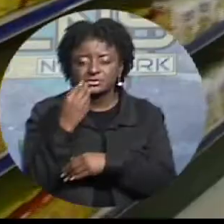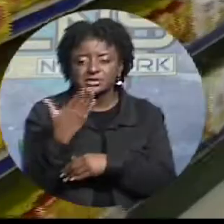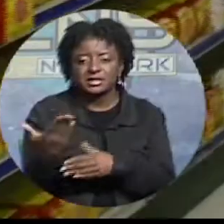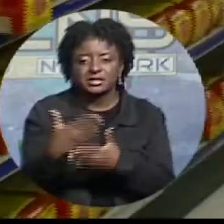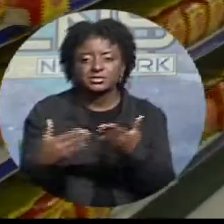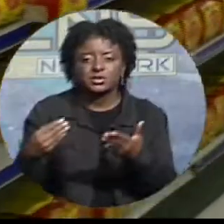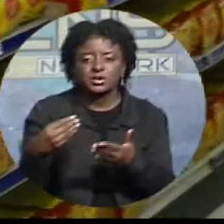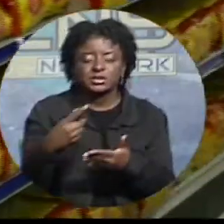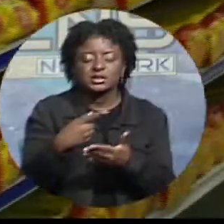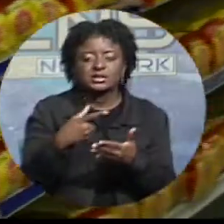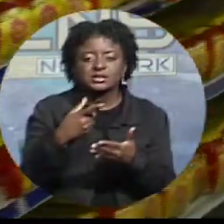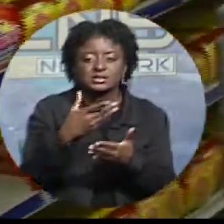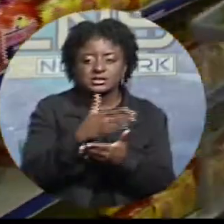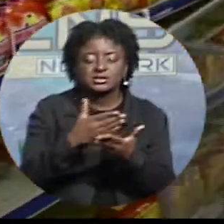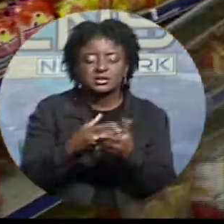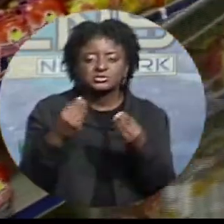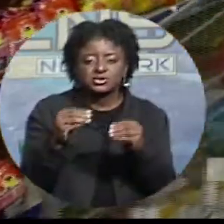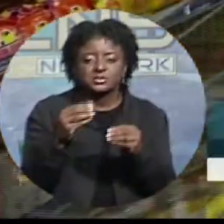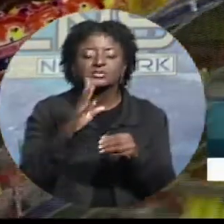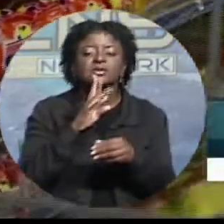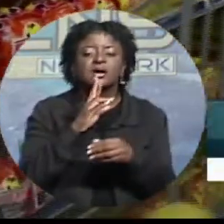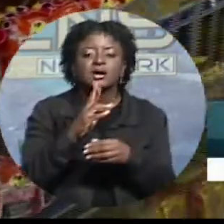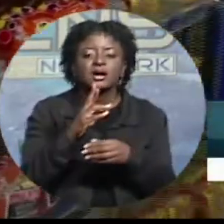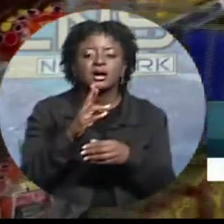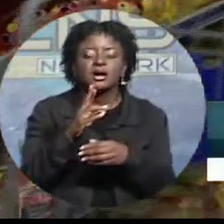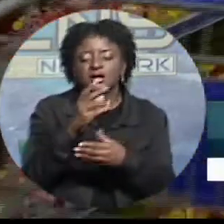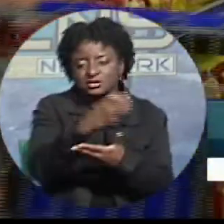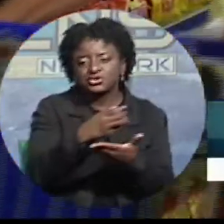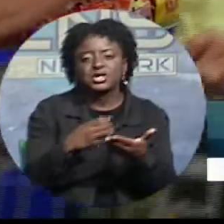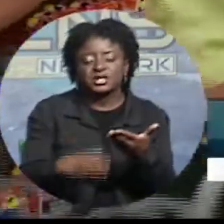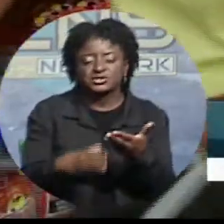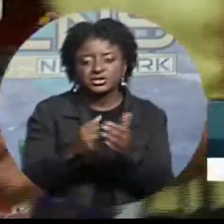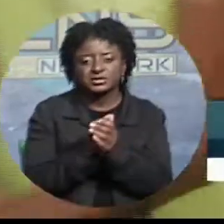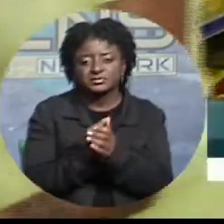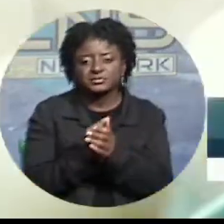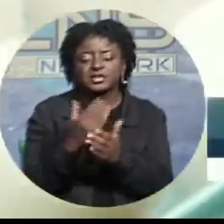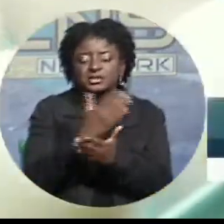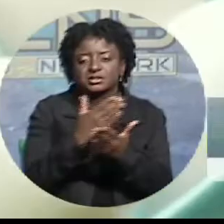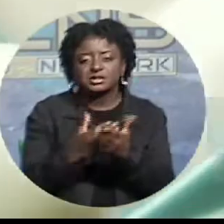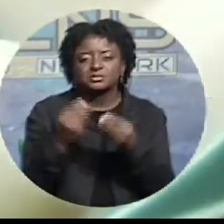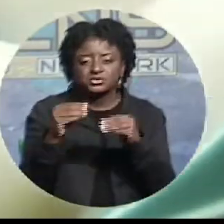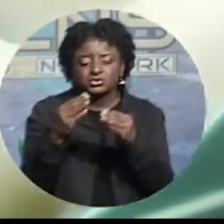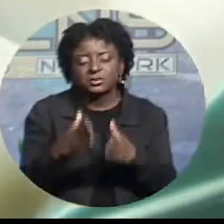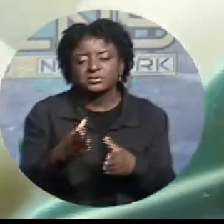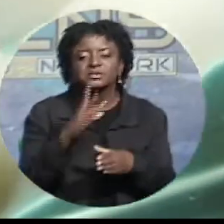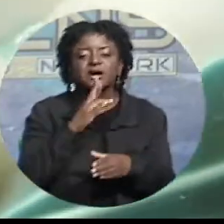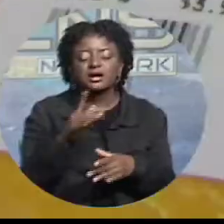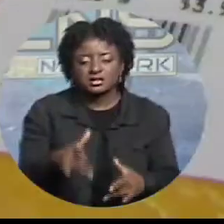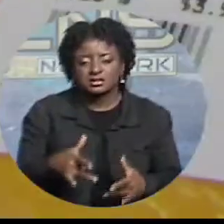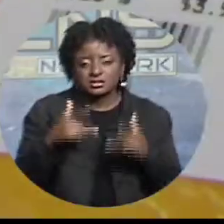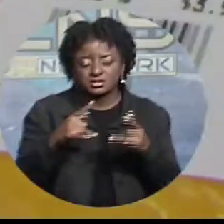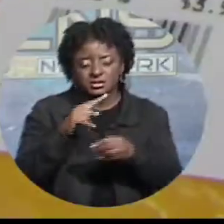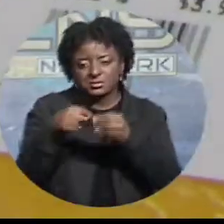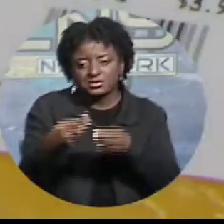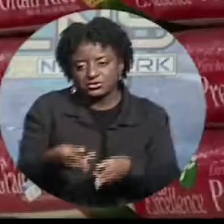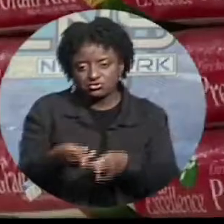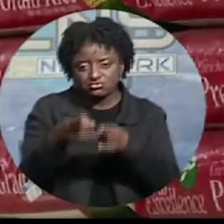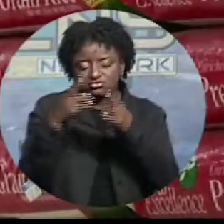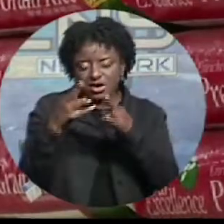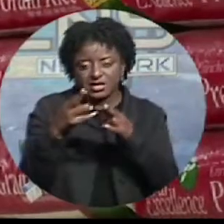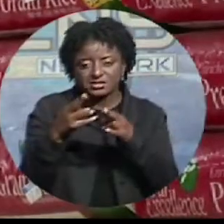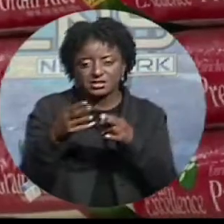Some consumers report that they're concerned about the rise in cost of everyday bread basket items such as eggs,